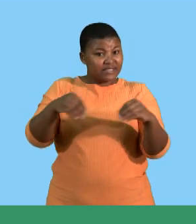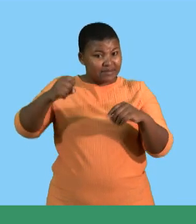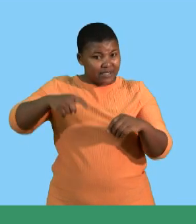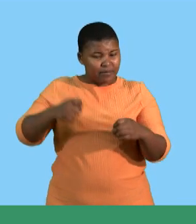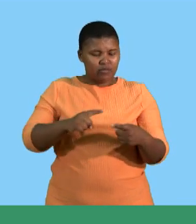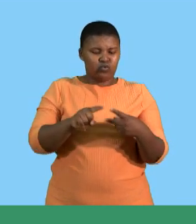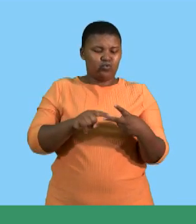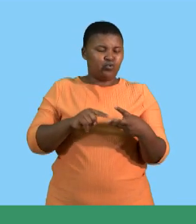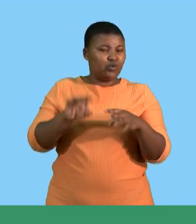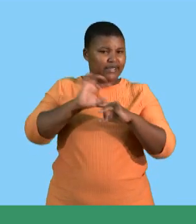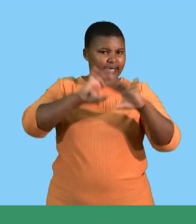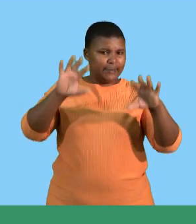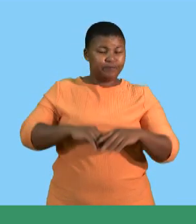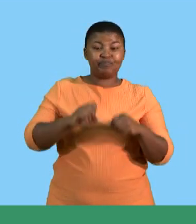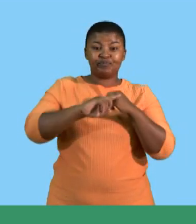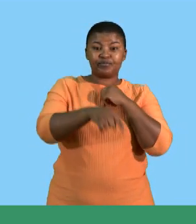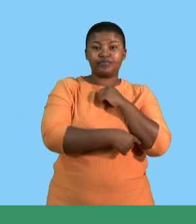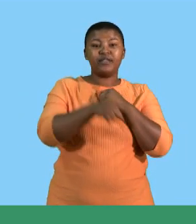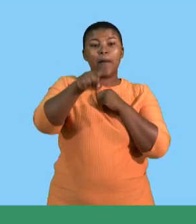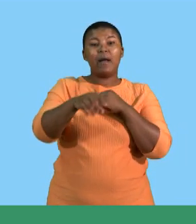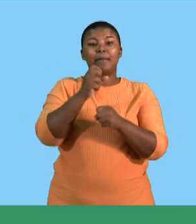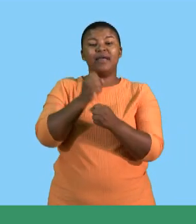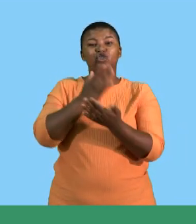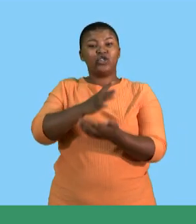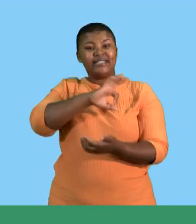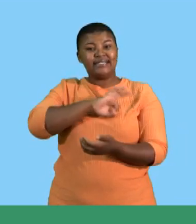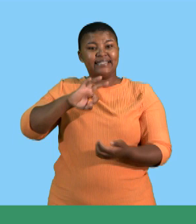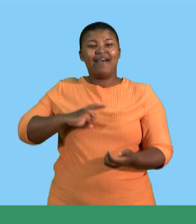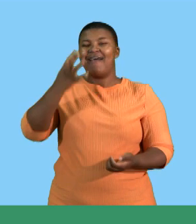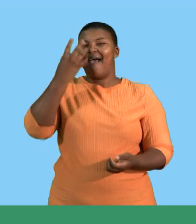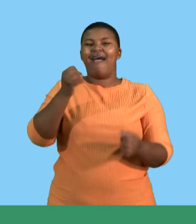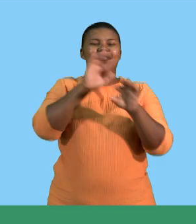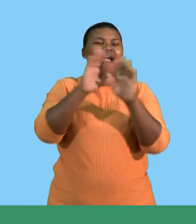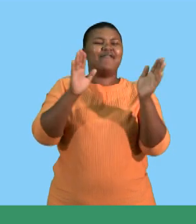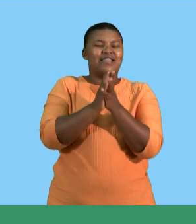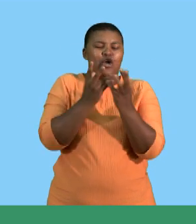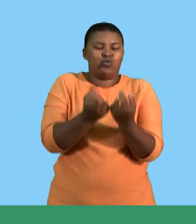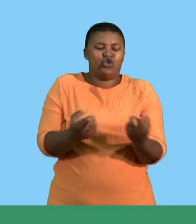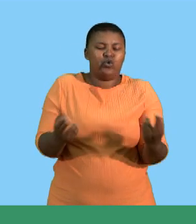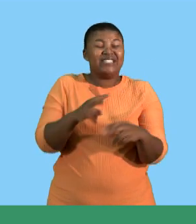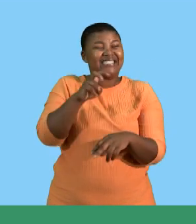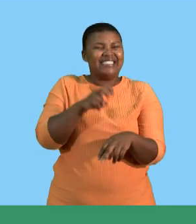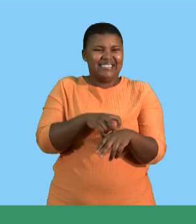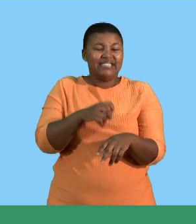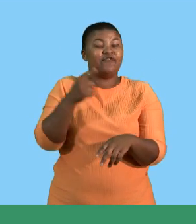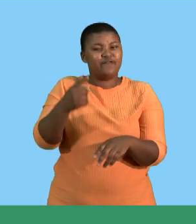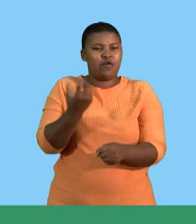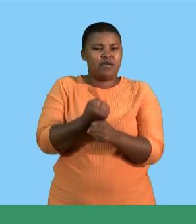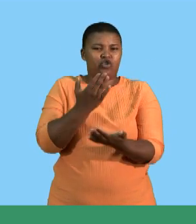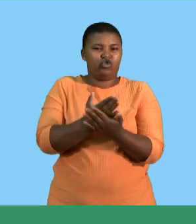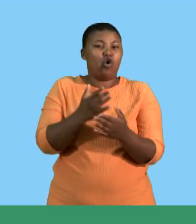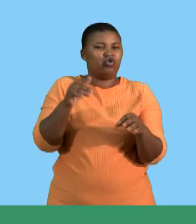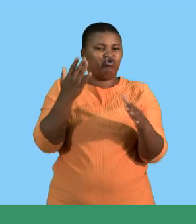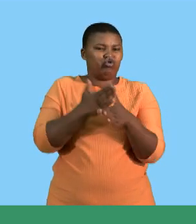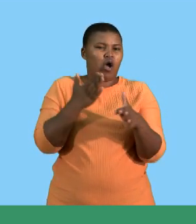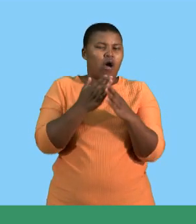lastly, they must make sure that the employees have all the necessary resources they need to perform their